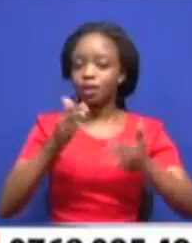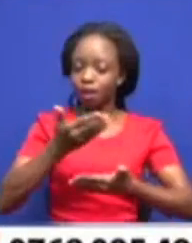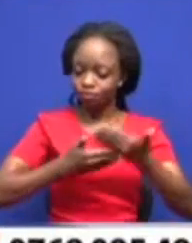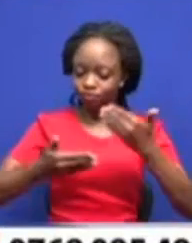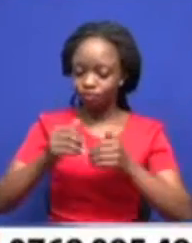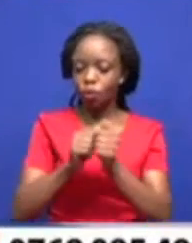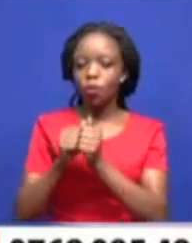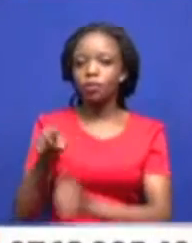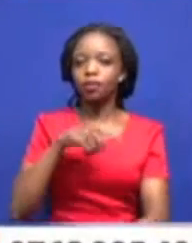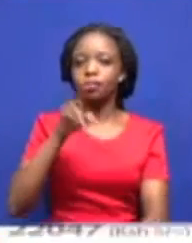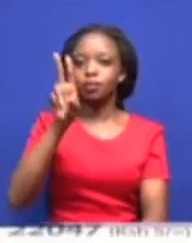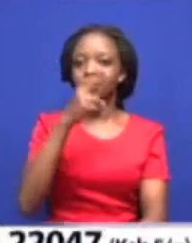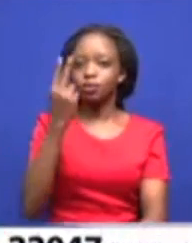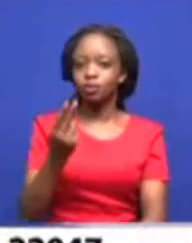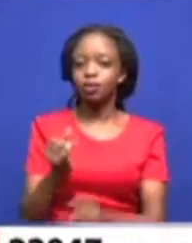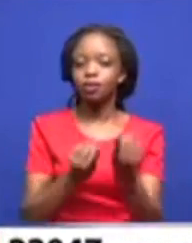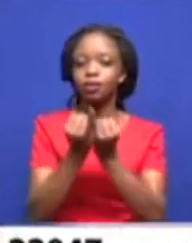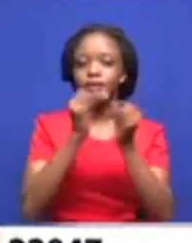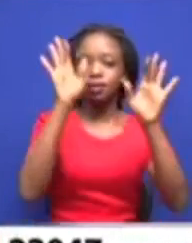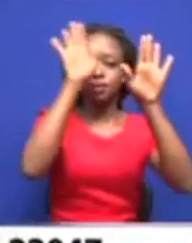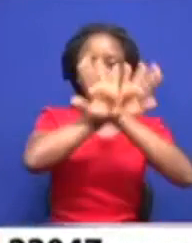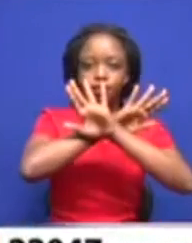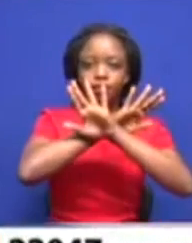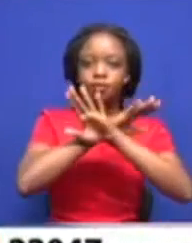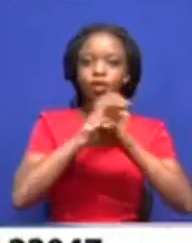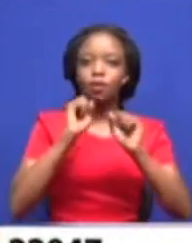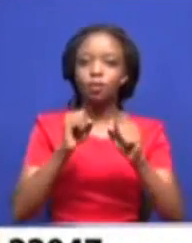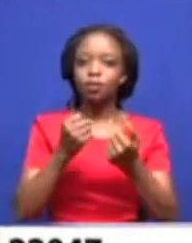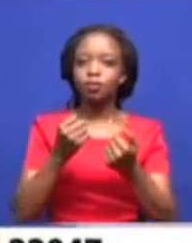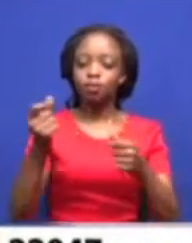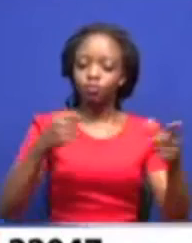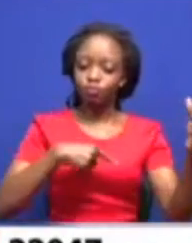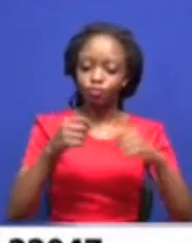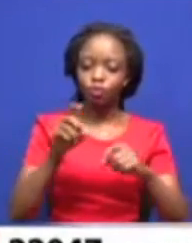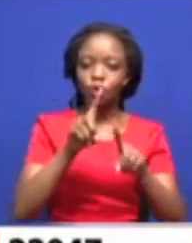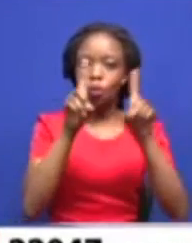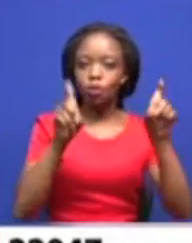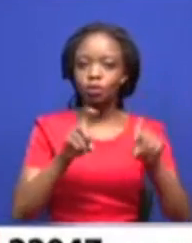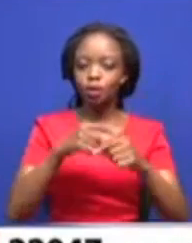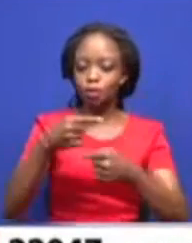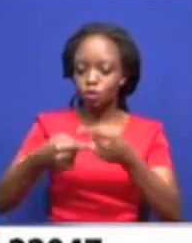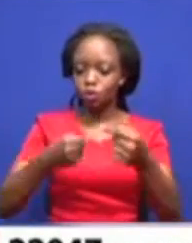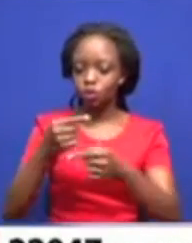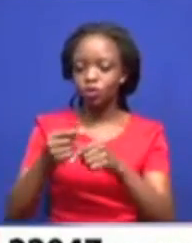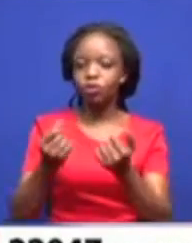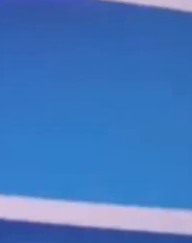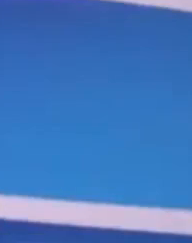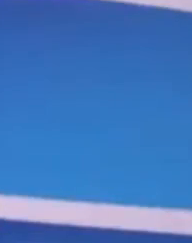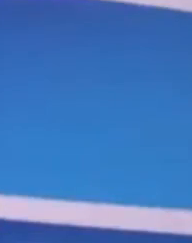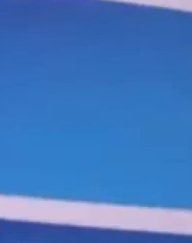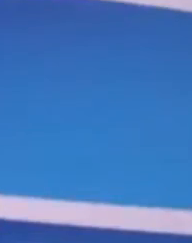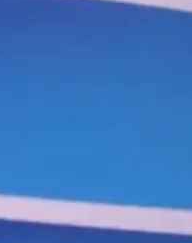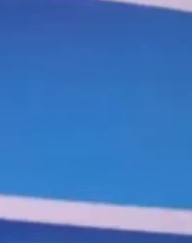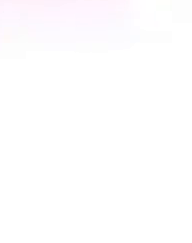with us, #SaturdayNightLive. We'll be sampling some of your questions as we proceed with the show.